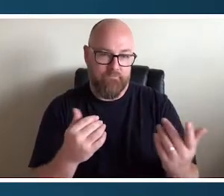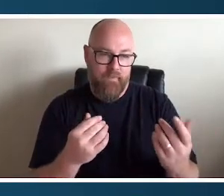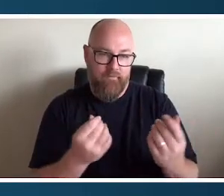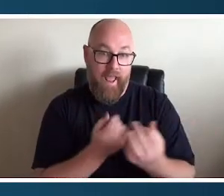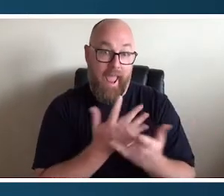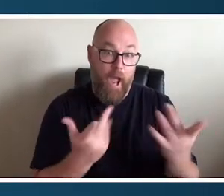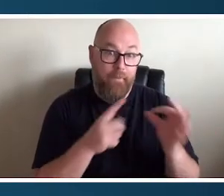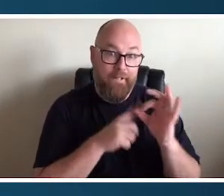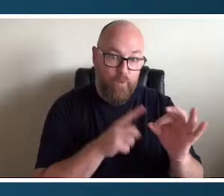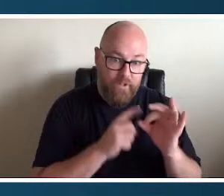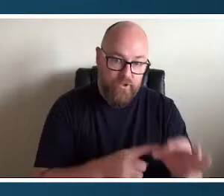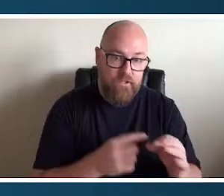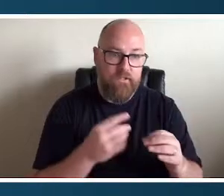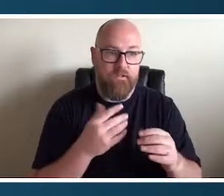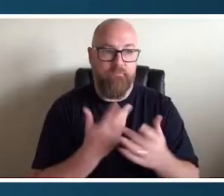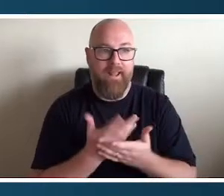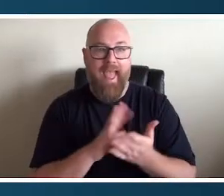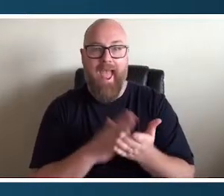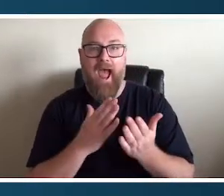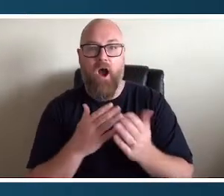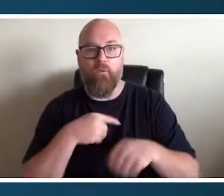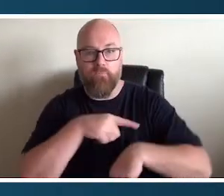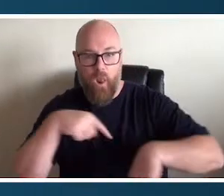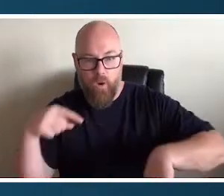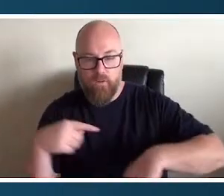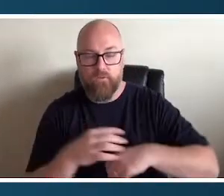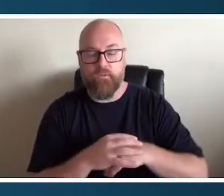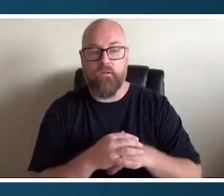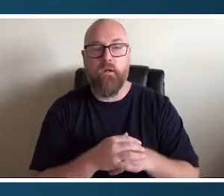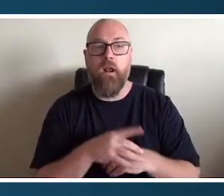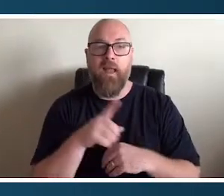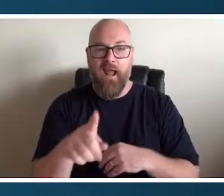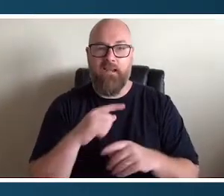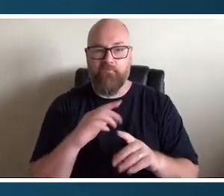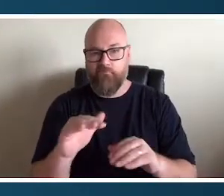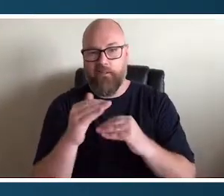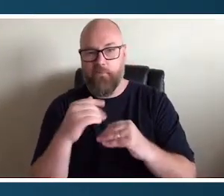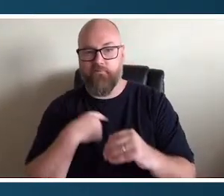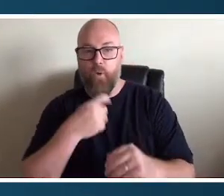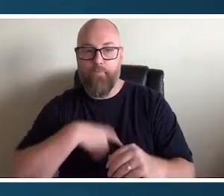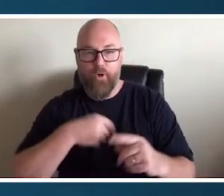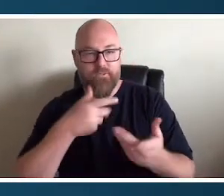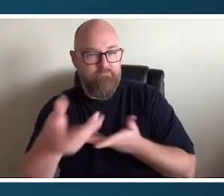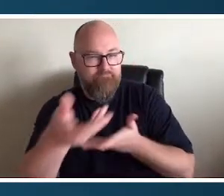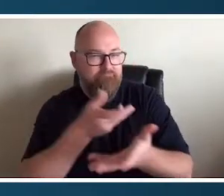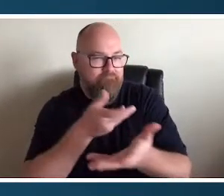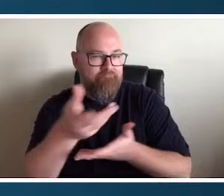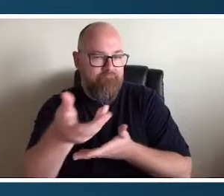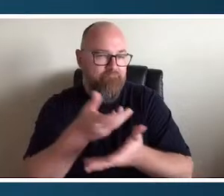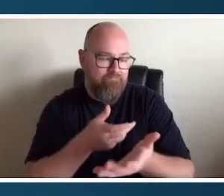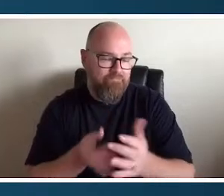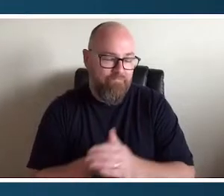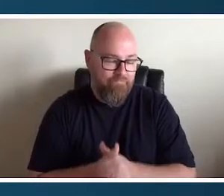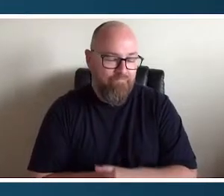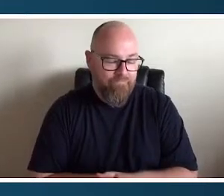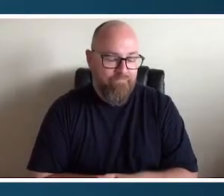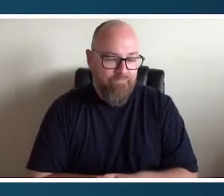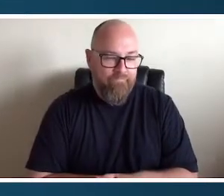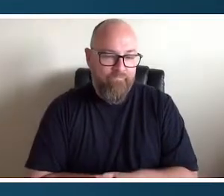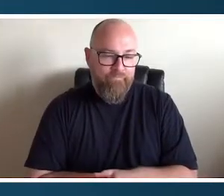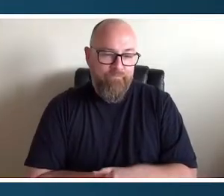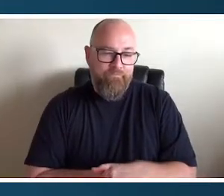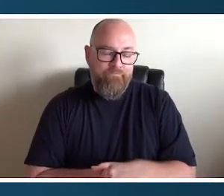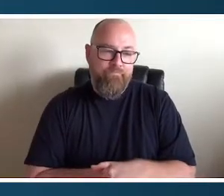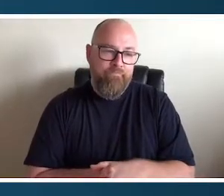it does limit the sort of personal interaction between the enumerators and the workers. But